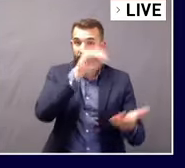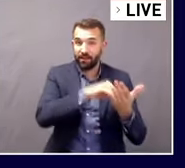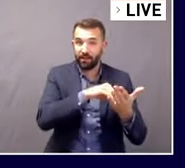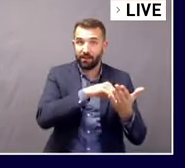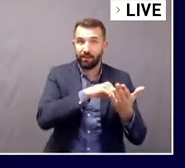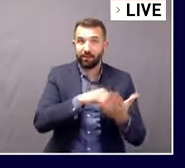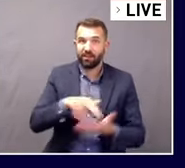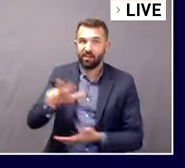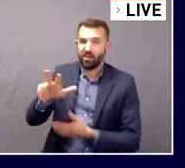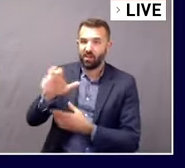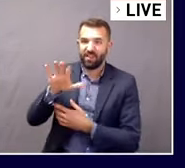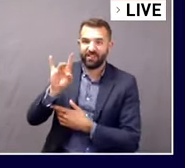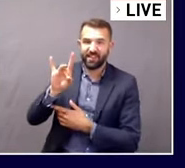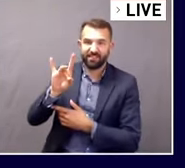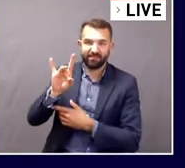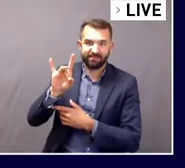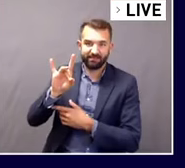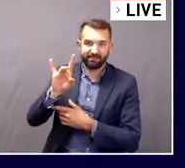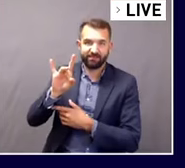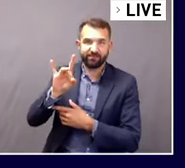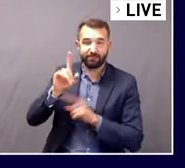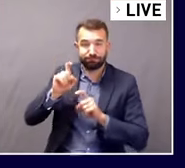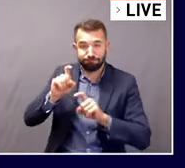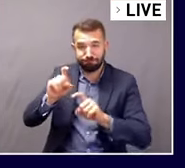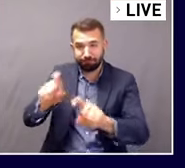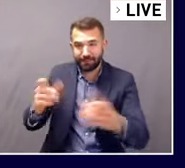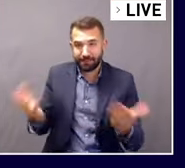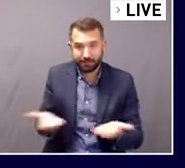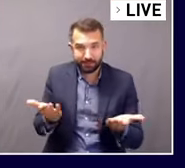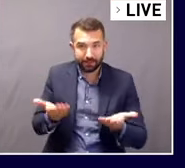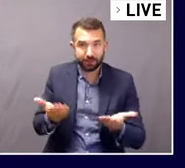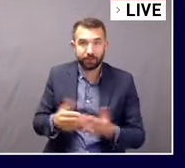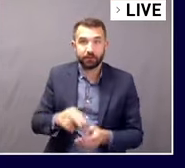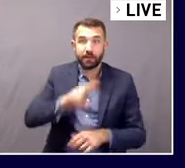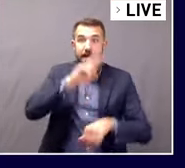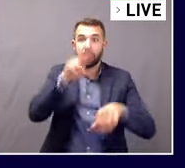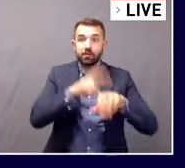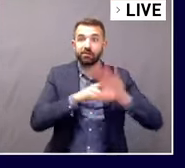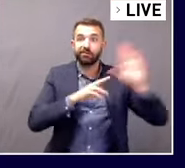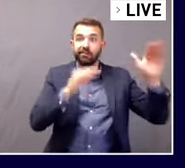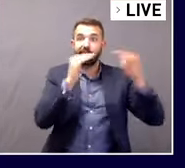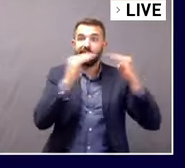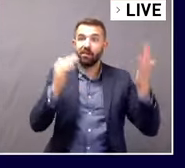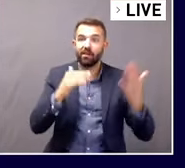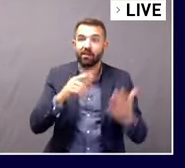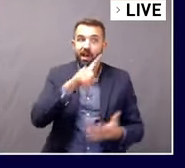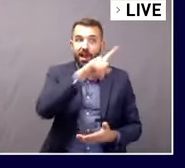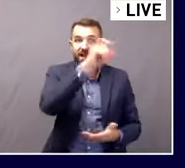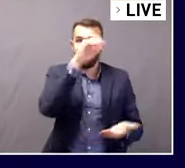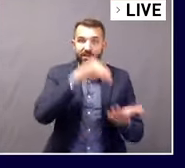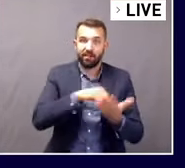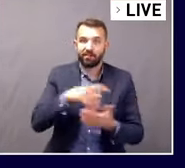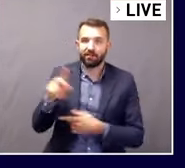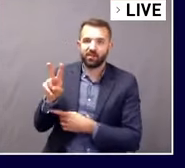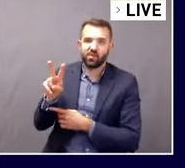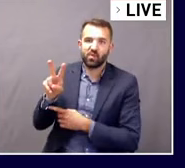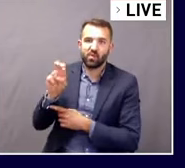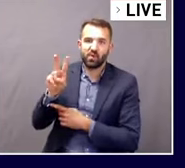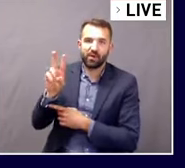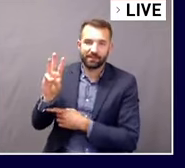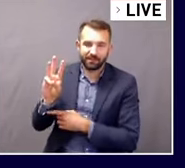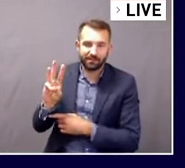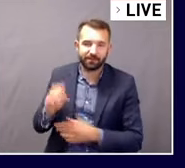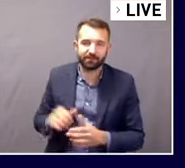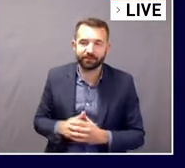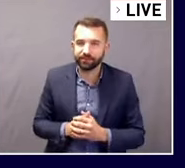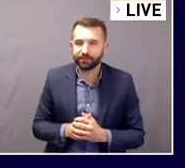people. Again, the national rate for that number is 226 per every 100,000, and the rate